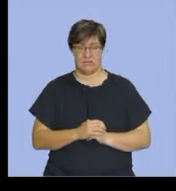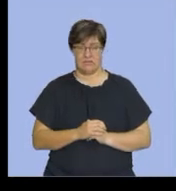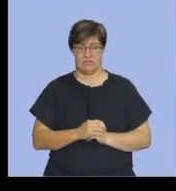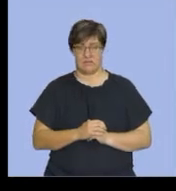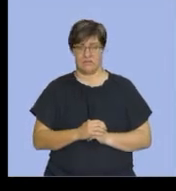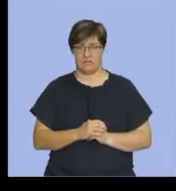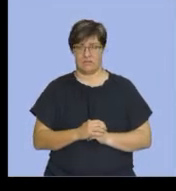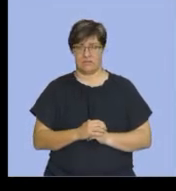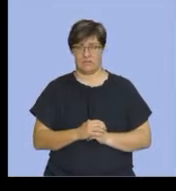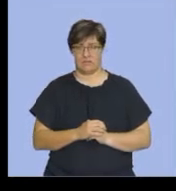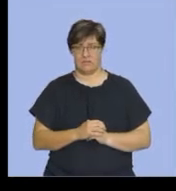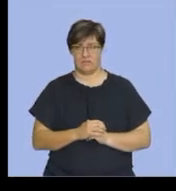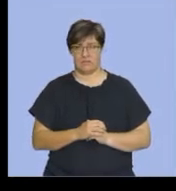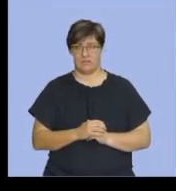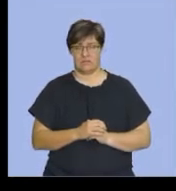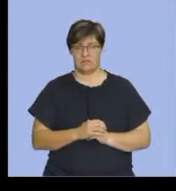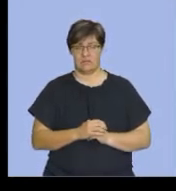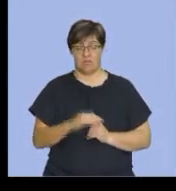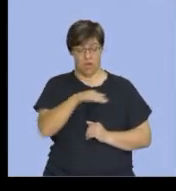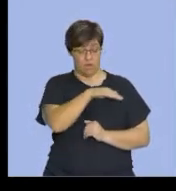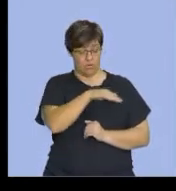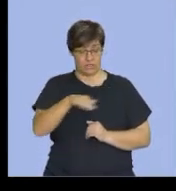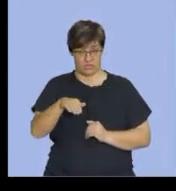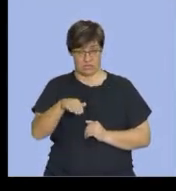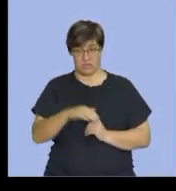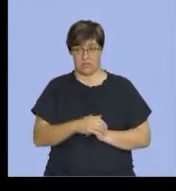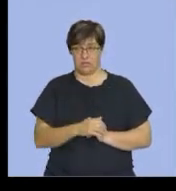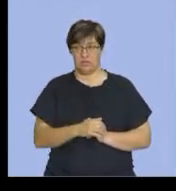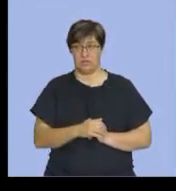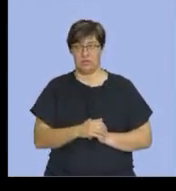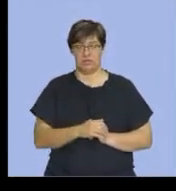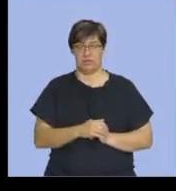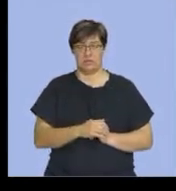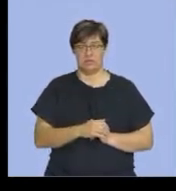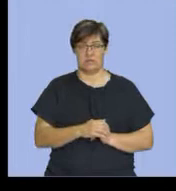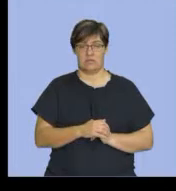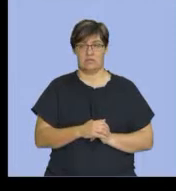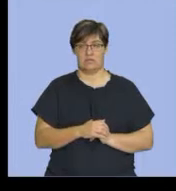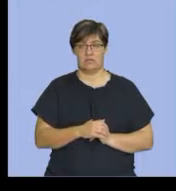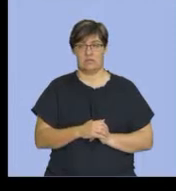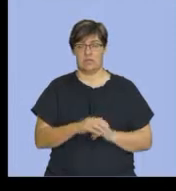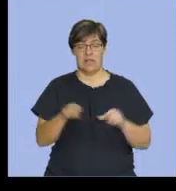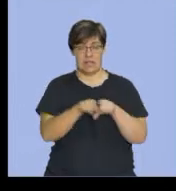cos, I'm going to go straight here. So my horizontal is F